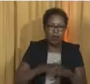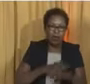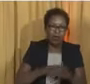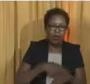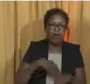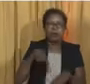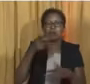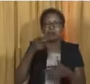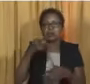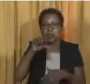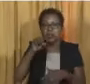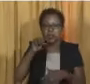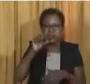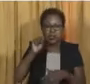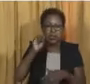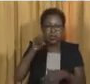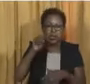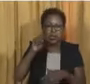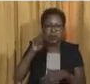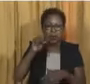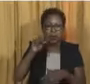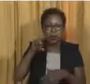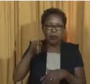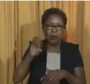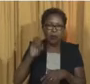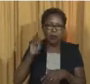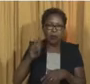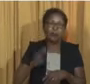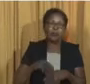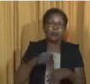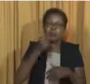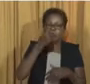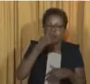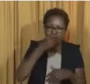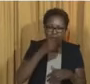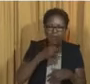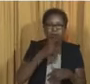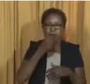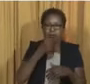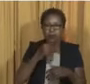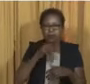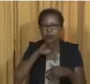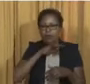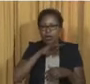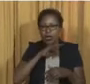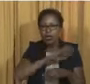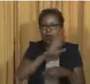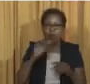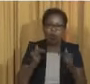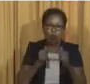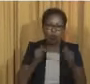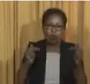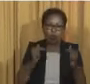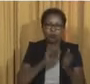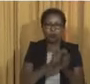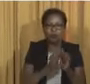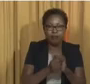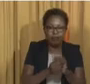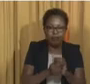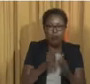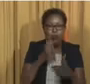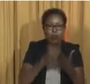Zambia, Uganda, and Tanzania have rejected the doctrine. What this state of play demonstrates,